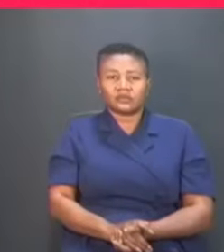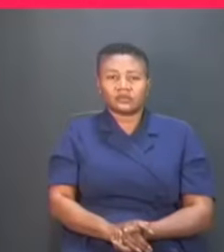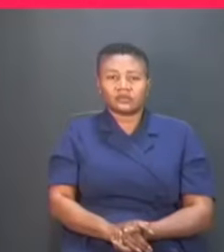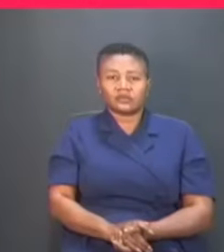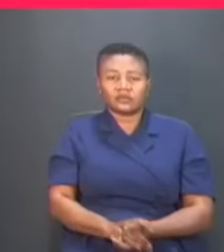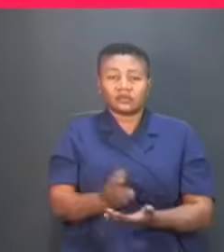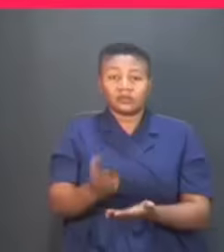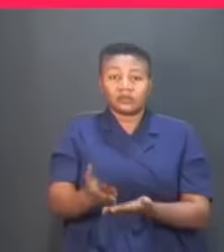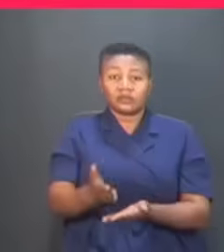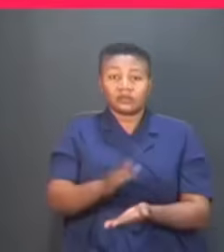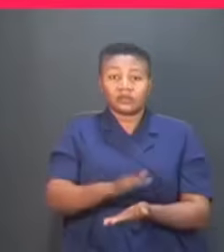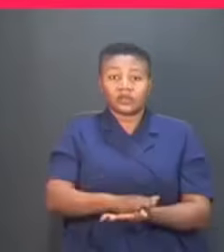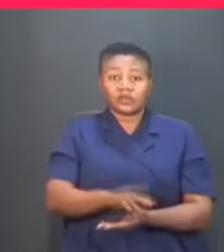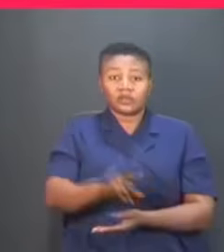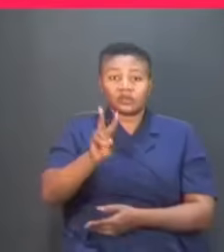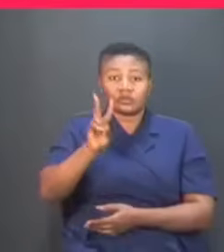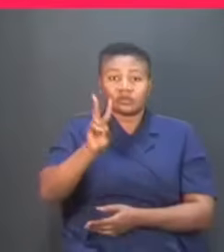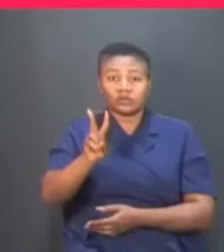Page 2.